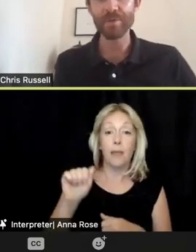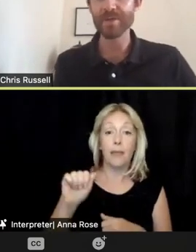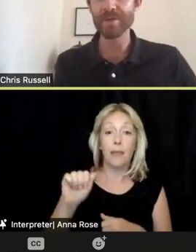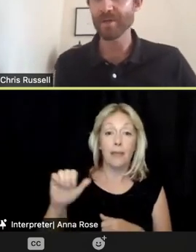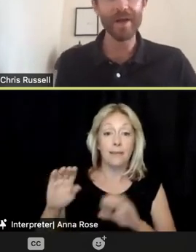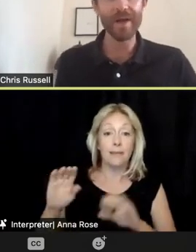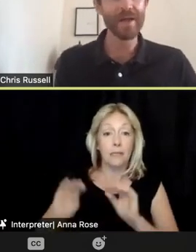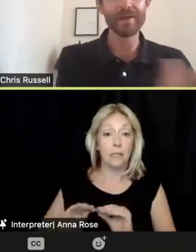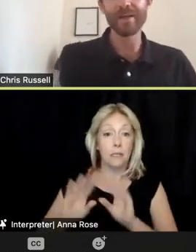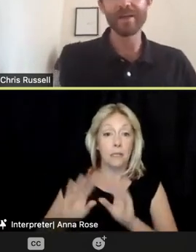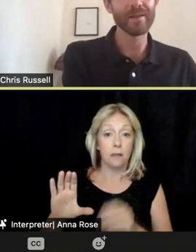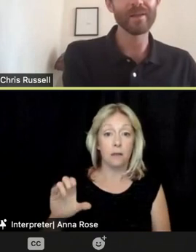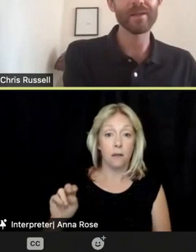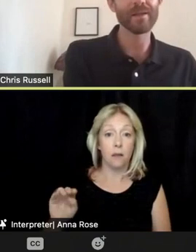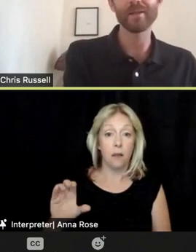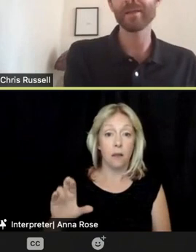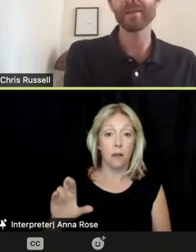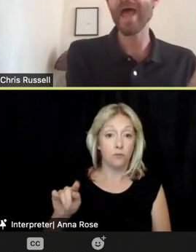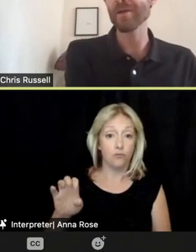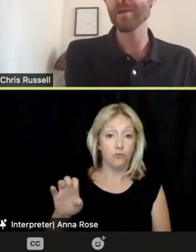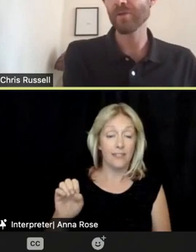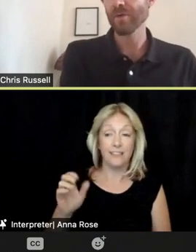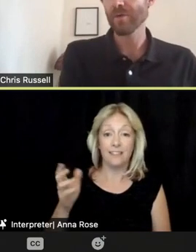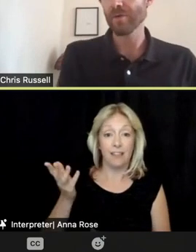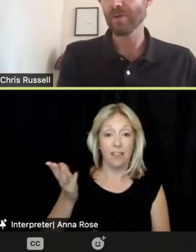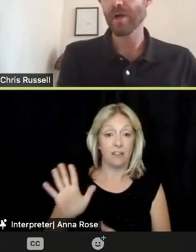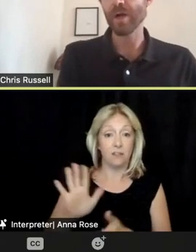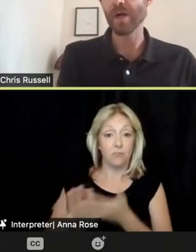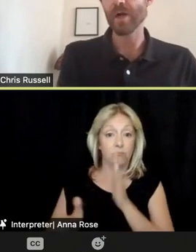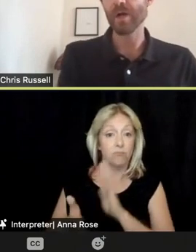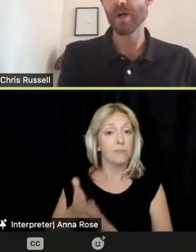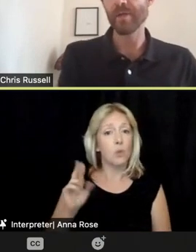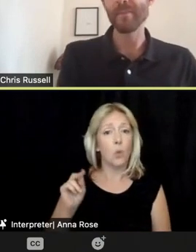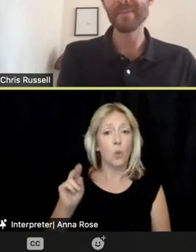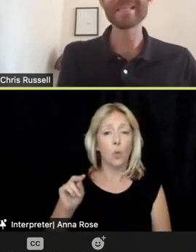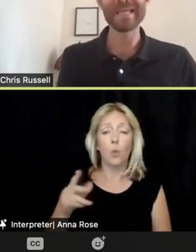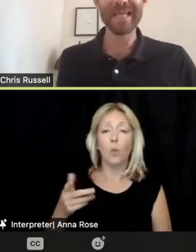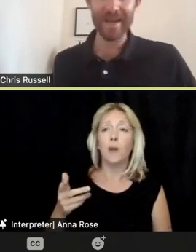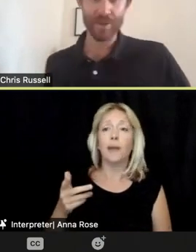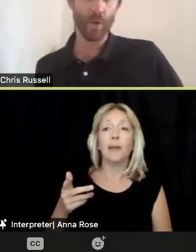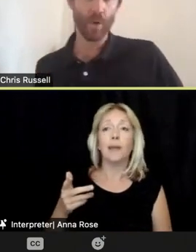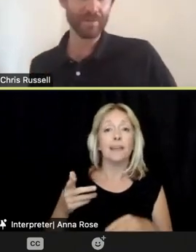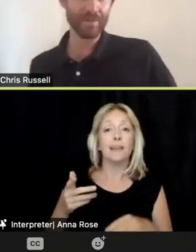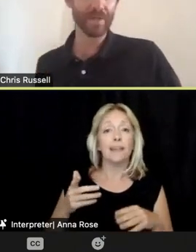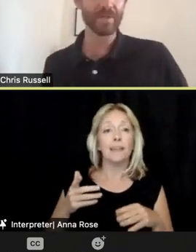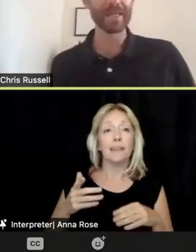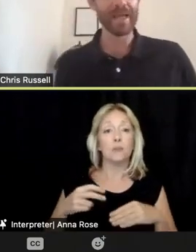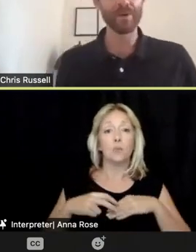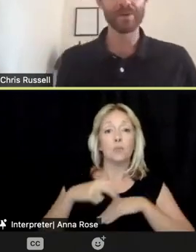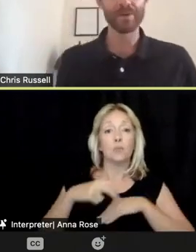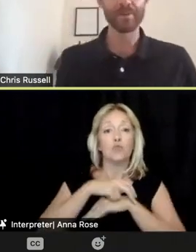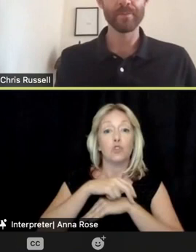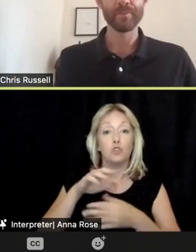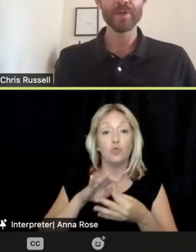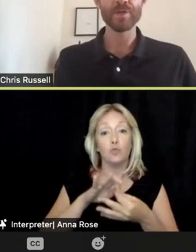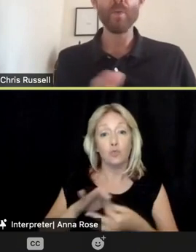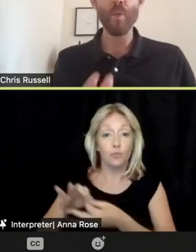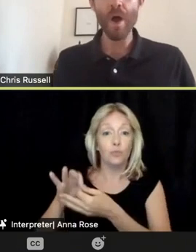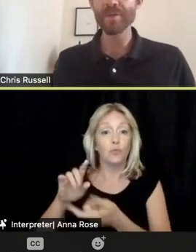meaning tangible symbols are not the end. They're a means to get towards symbolism and